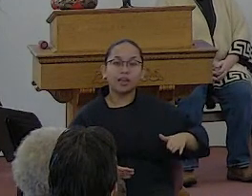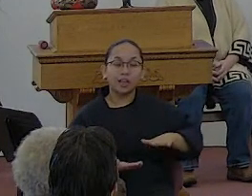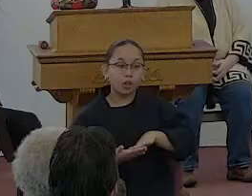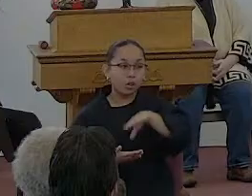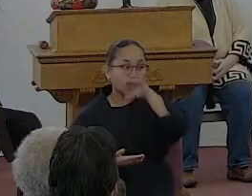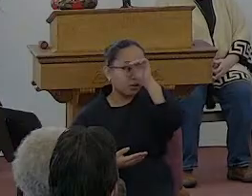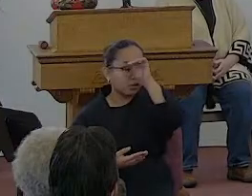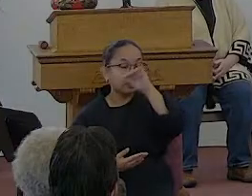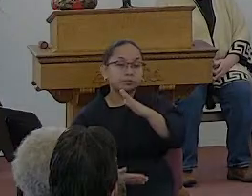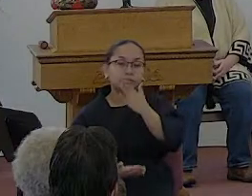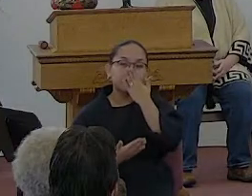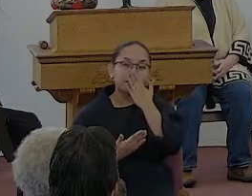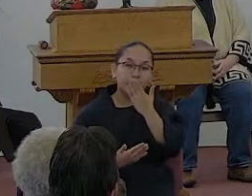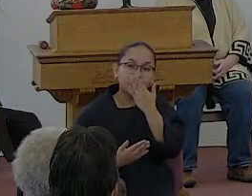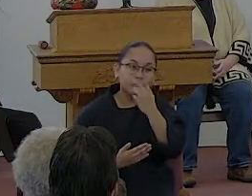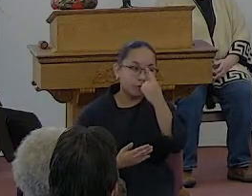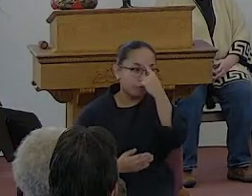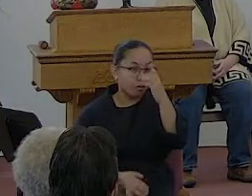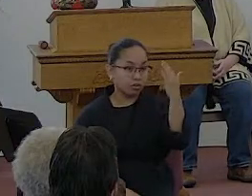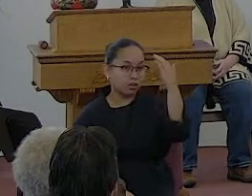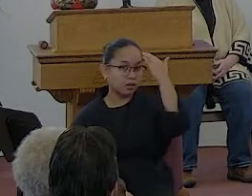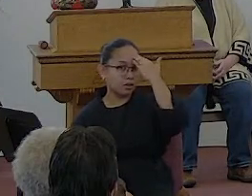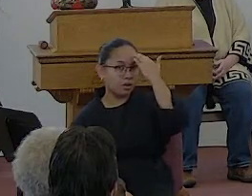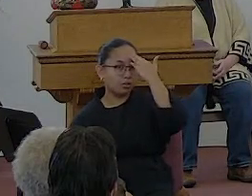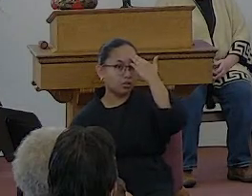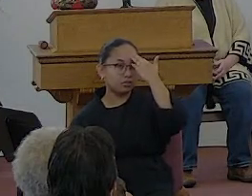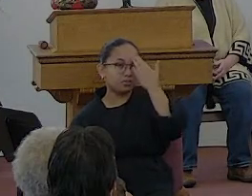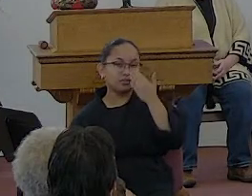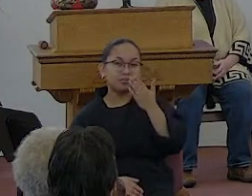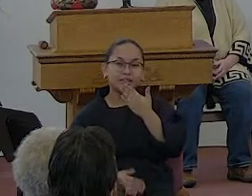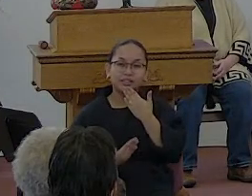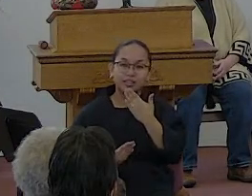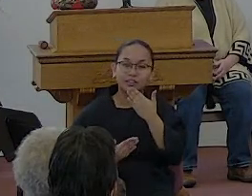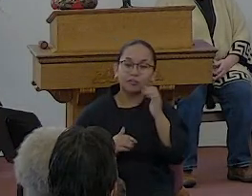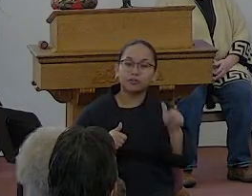Be thankful for the knowledge and the challenges you have met.